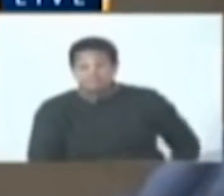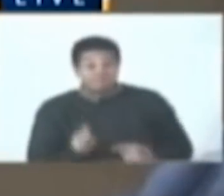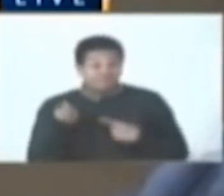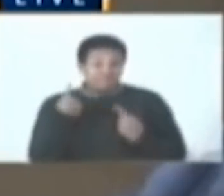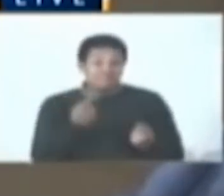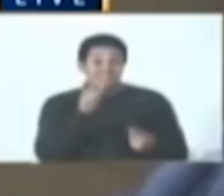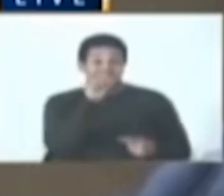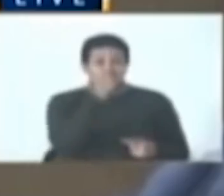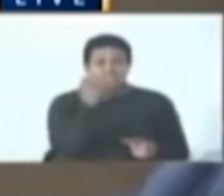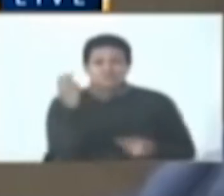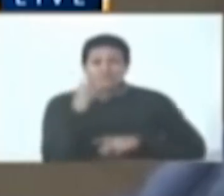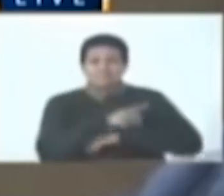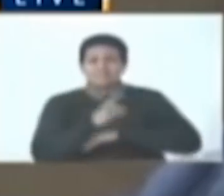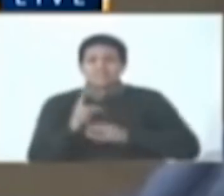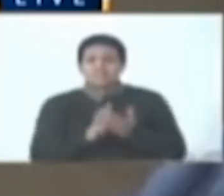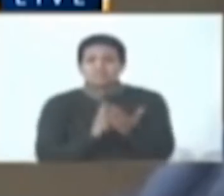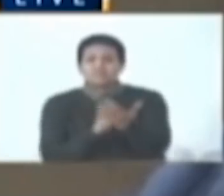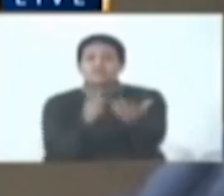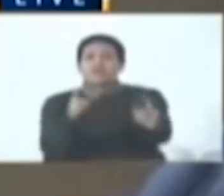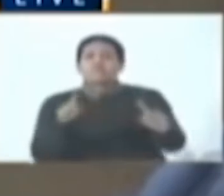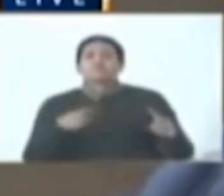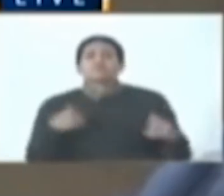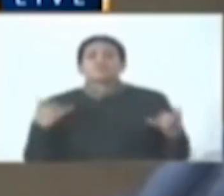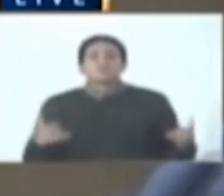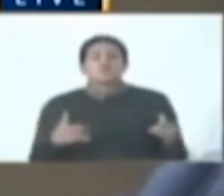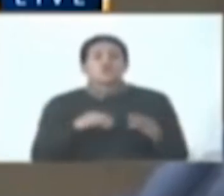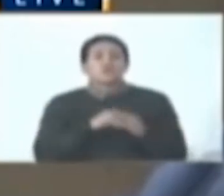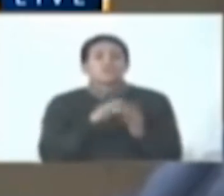Since then, we are now in between